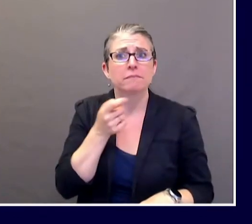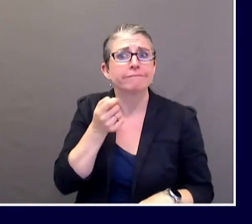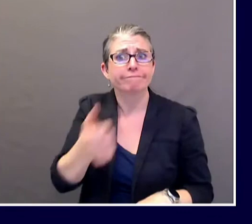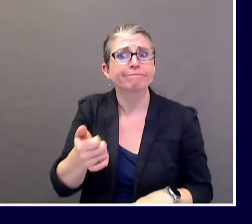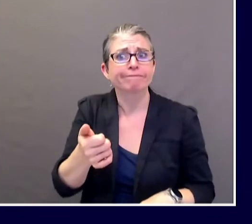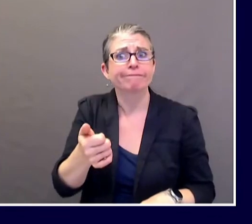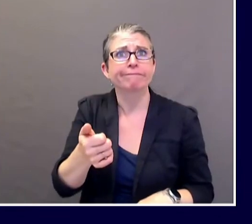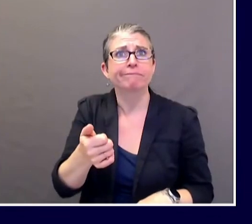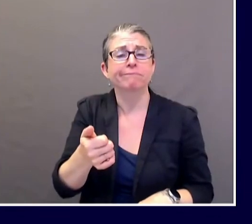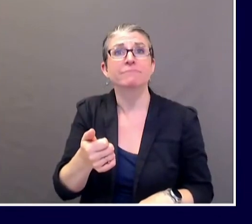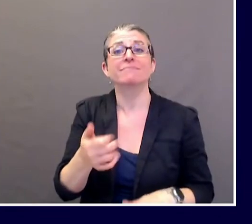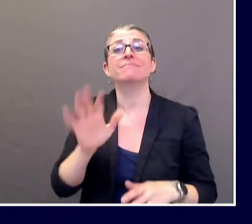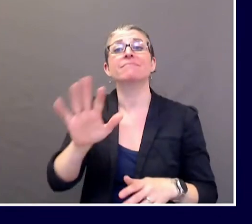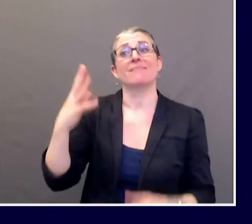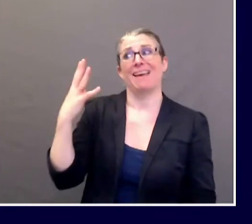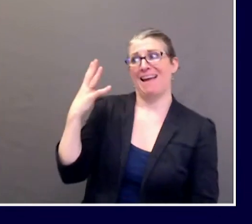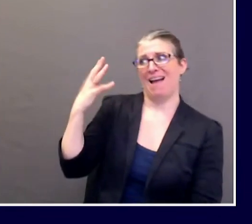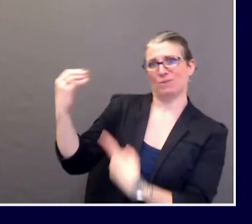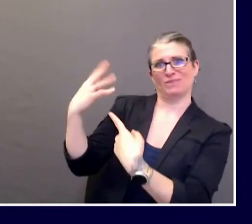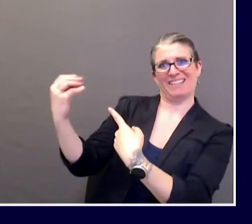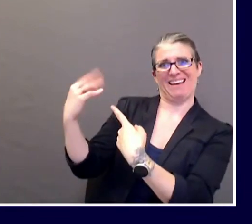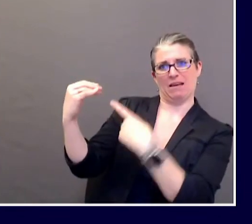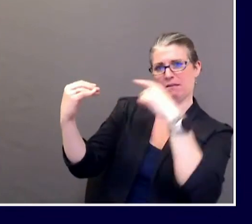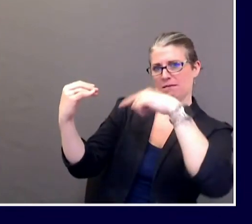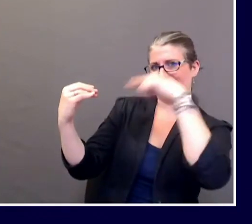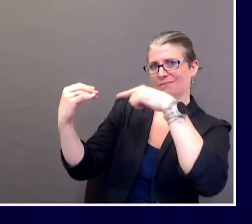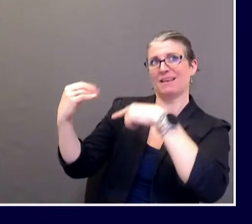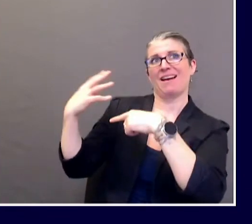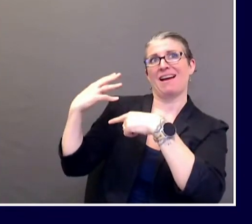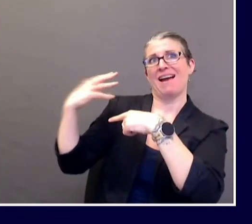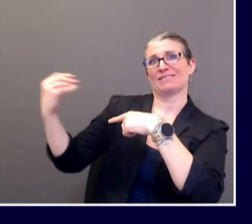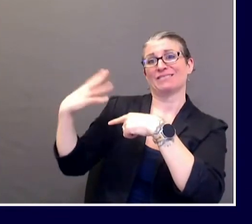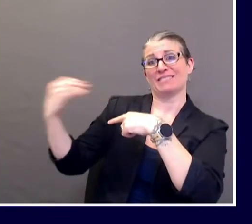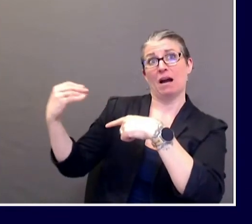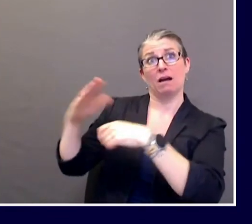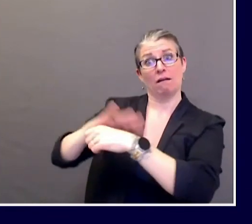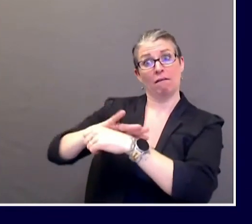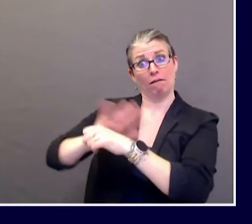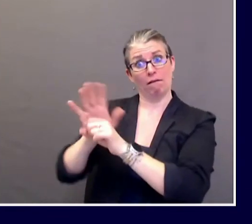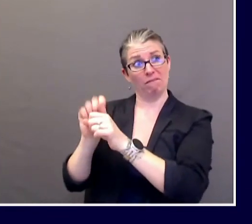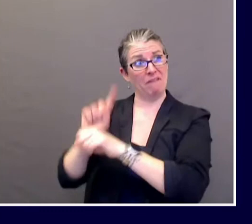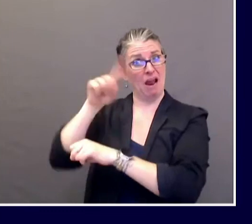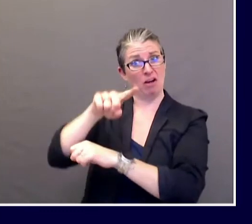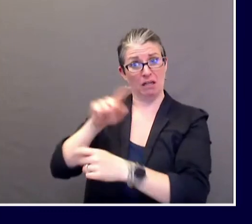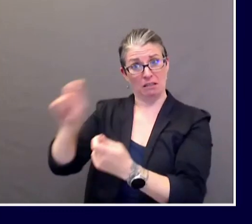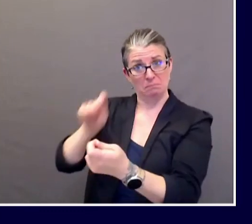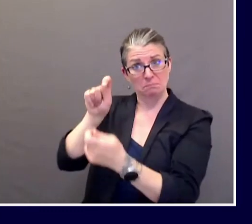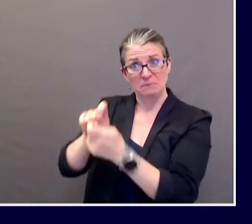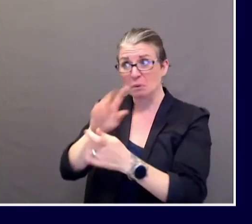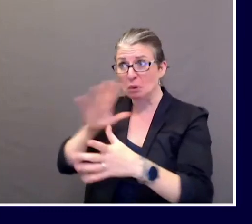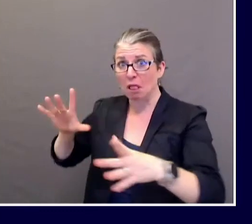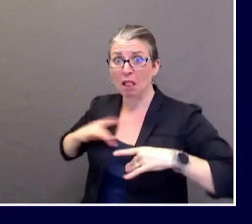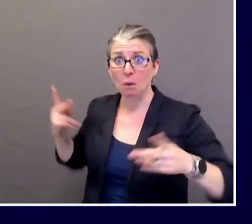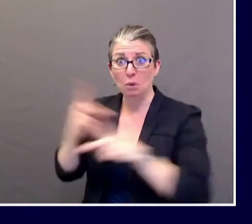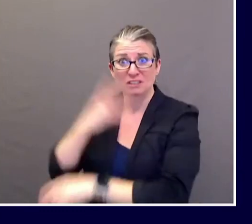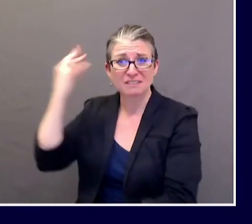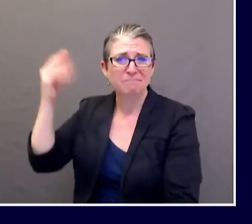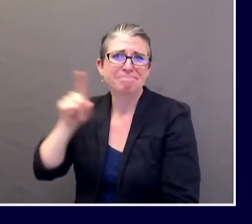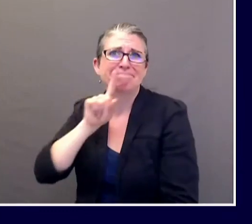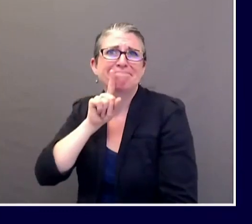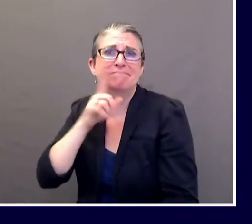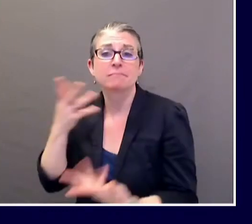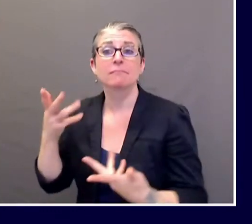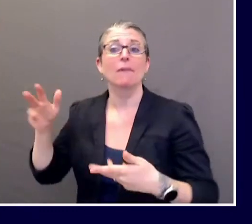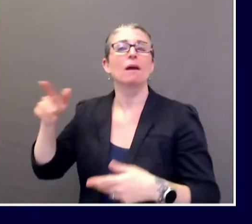and ventilation and sunlight and the things that make outdoor activities safer. They do just as great of a